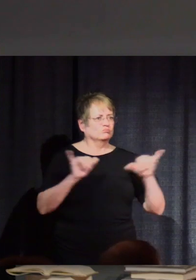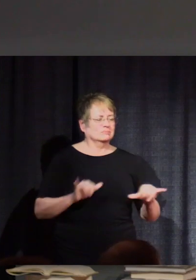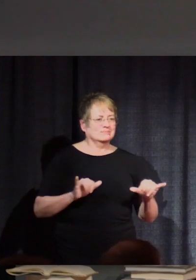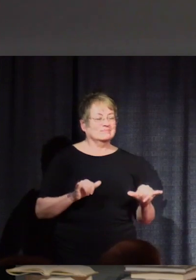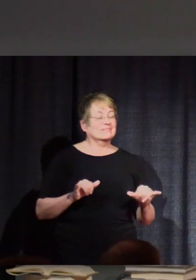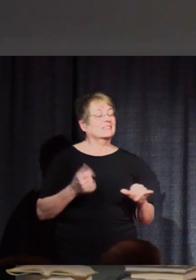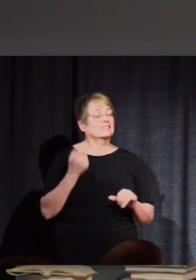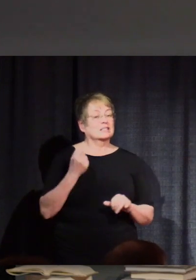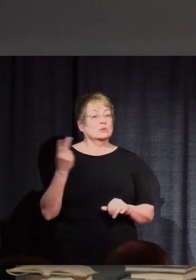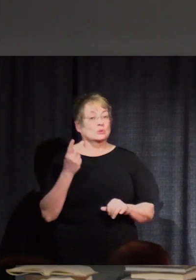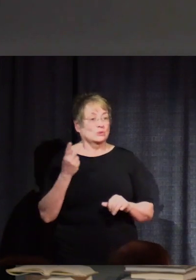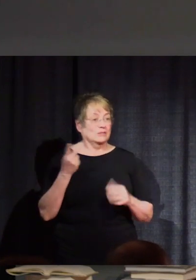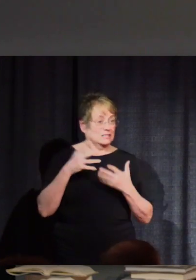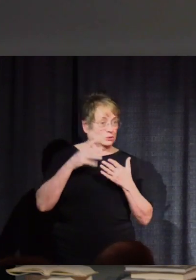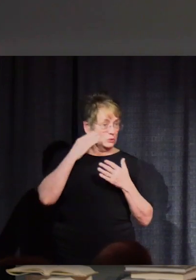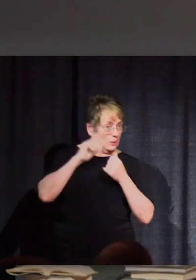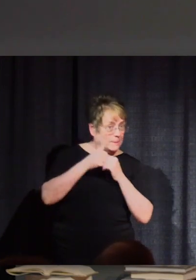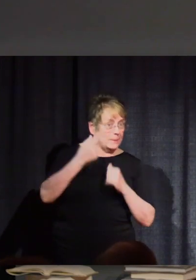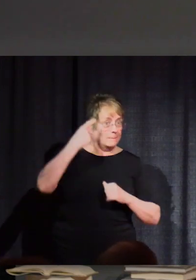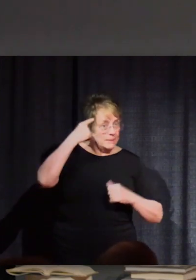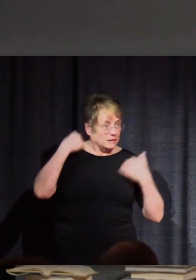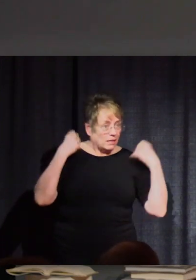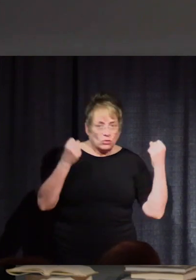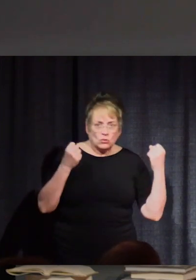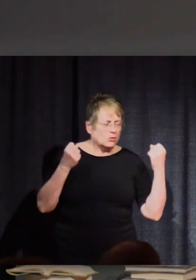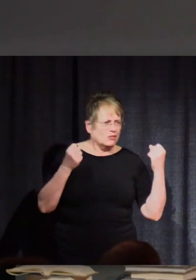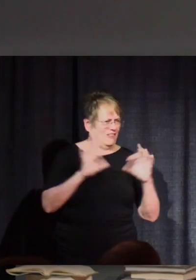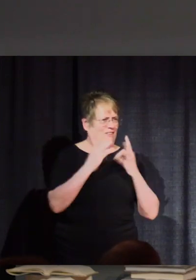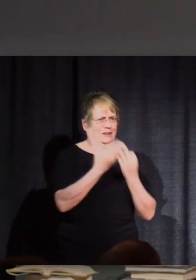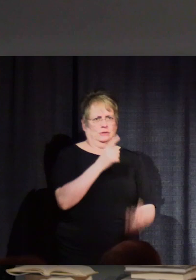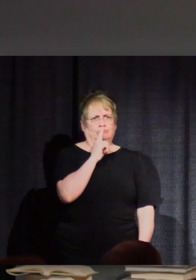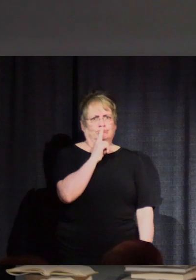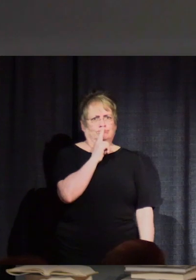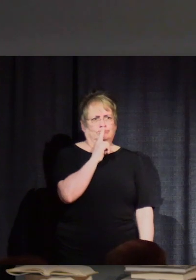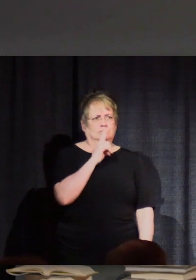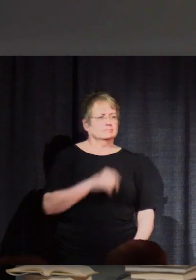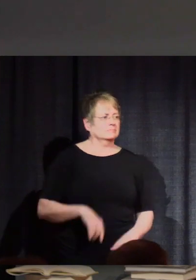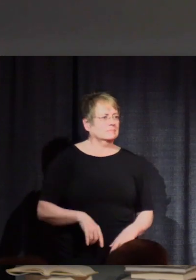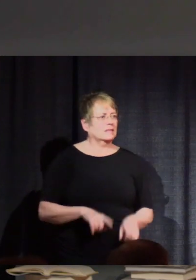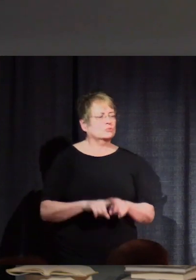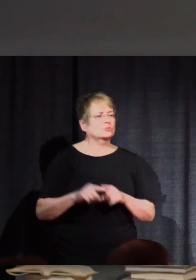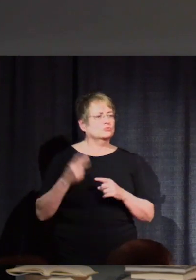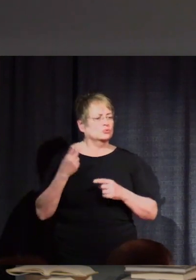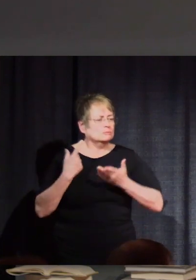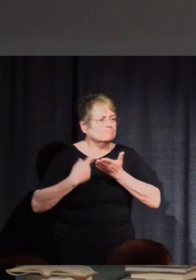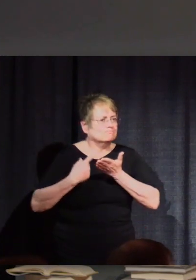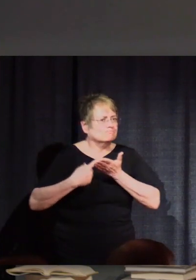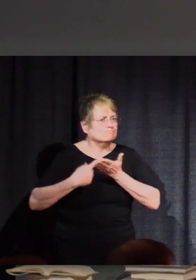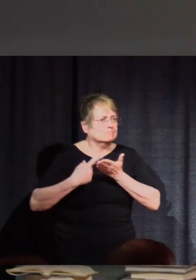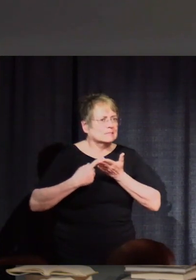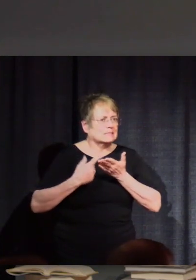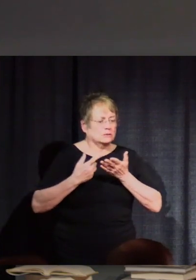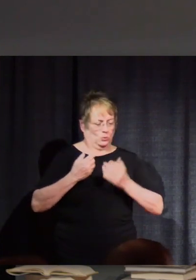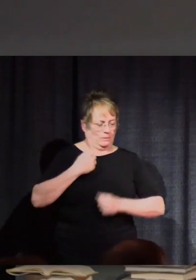taught about mental health. It was nothing that our families talked about, and it was not a conversation that was encouraged